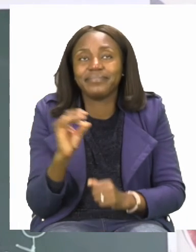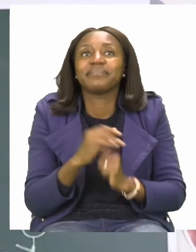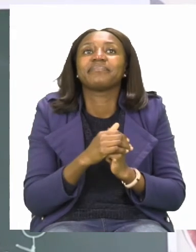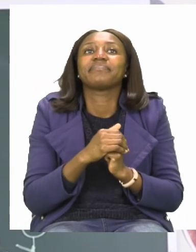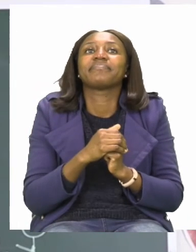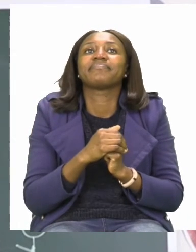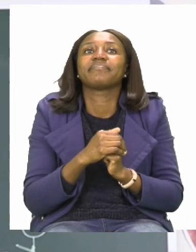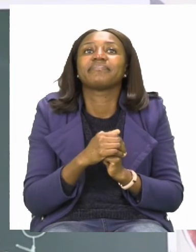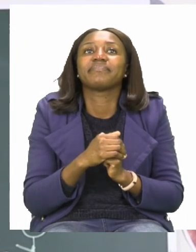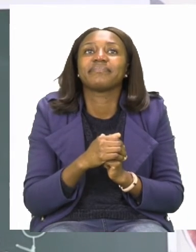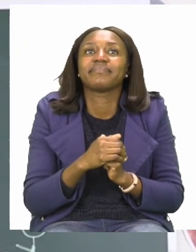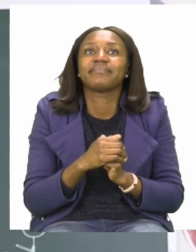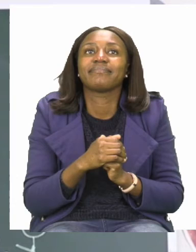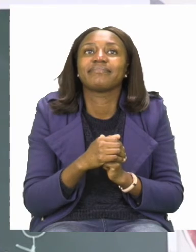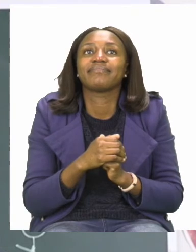bins.